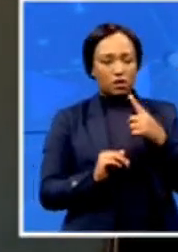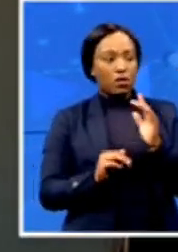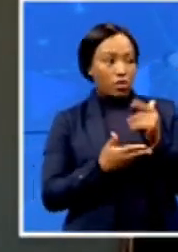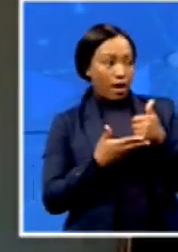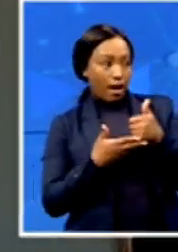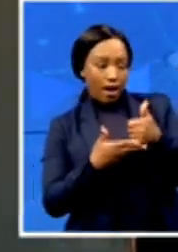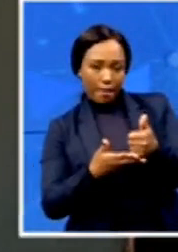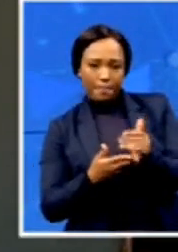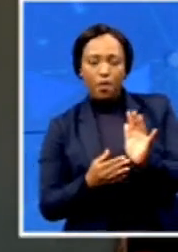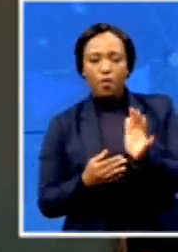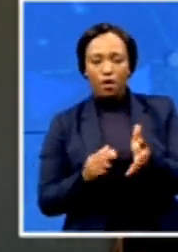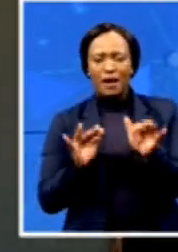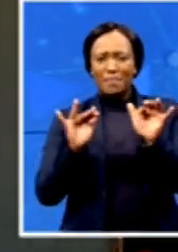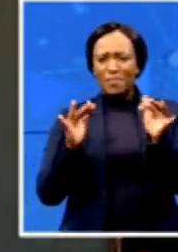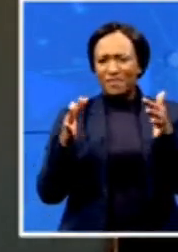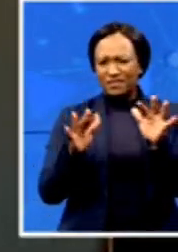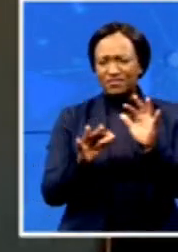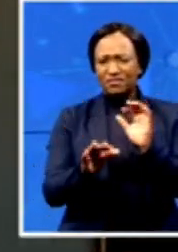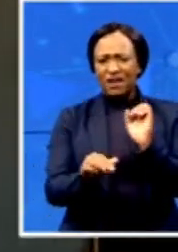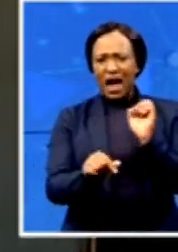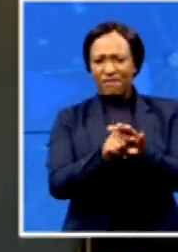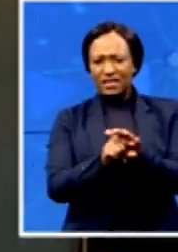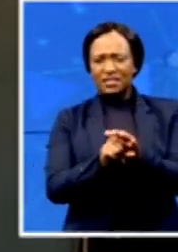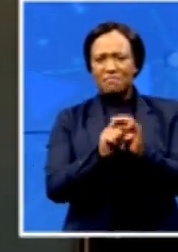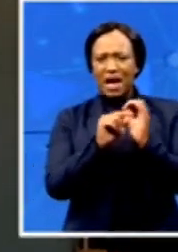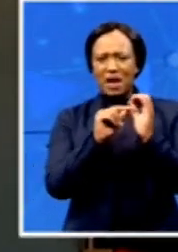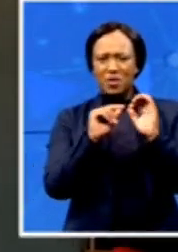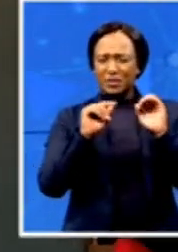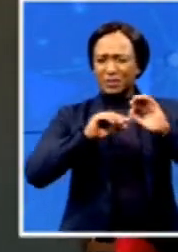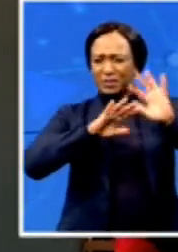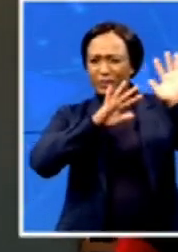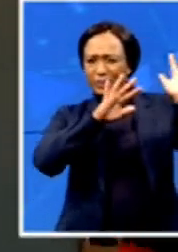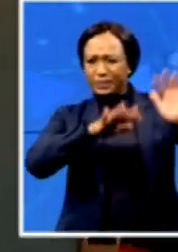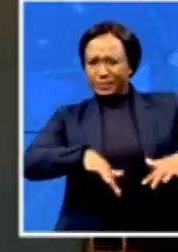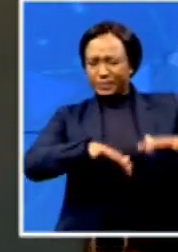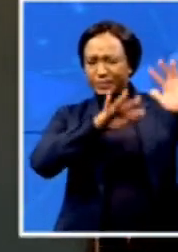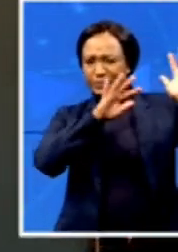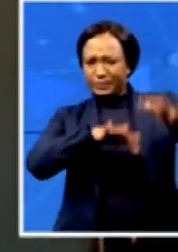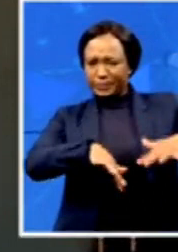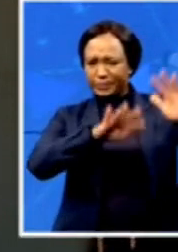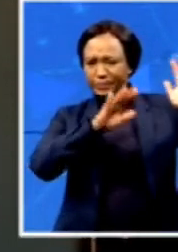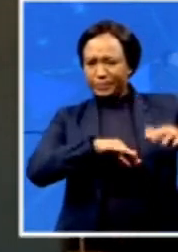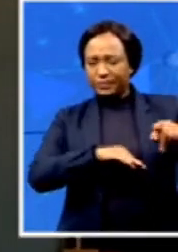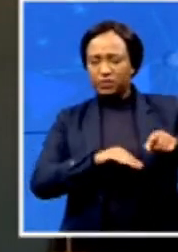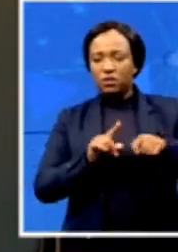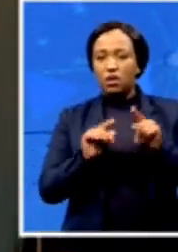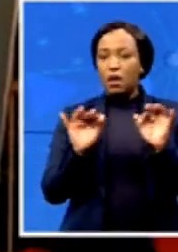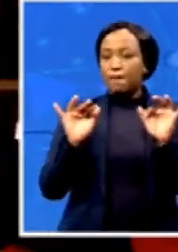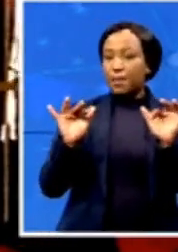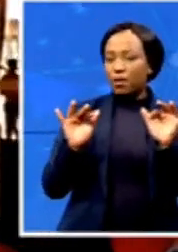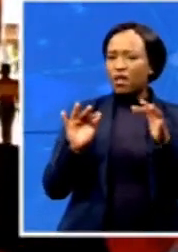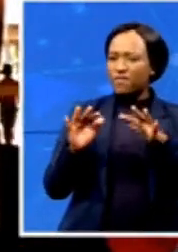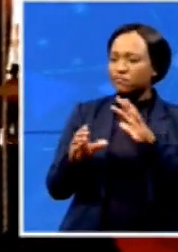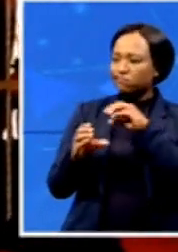affected by the storms. But as we speak, the people who were affected, especially those who